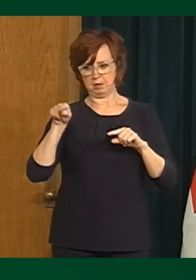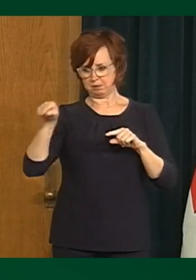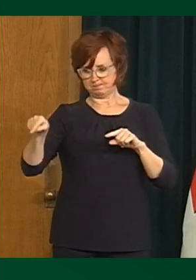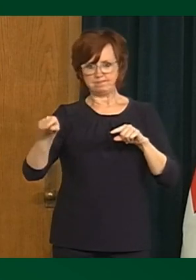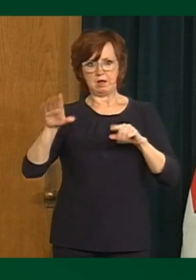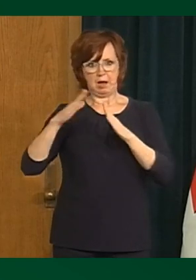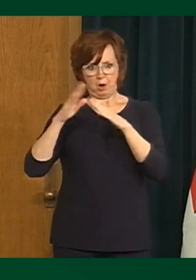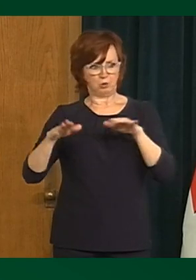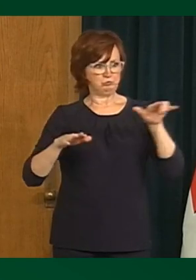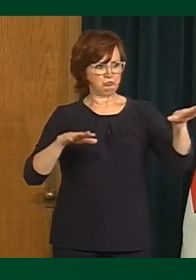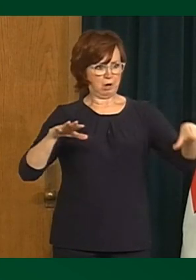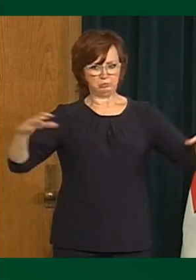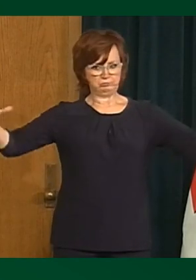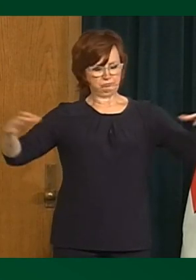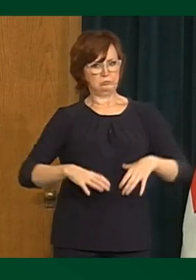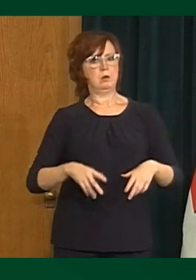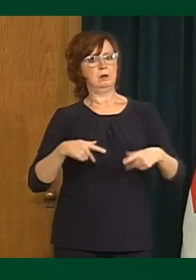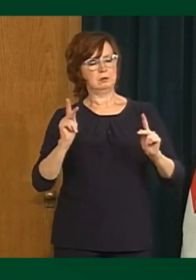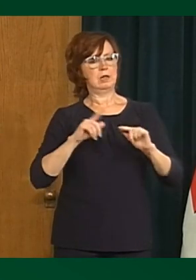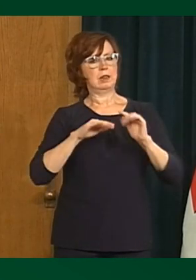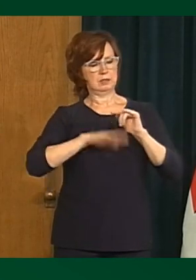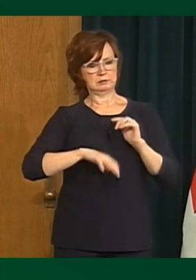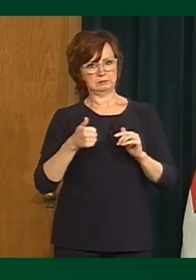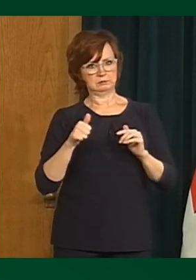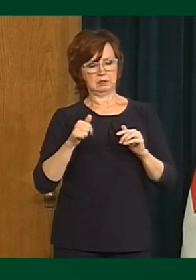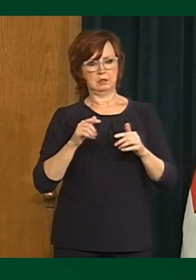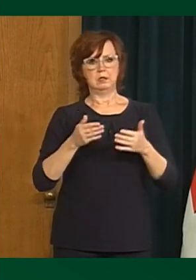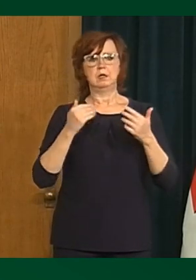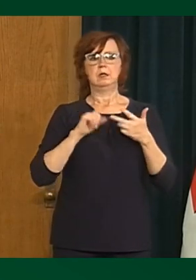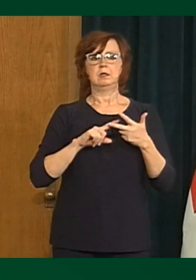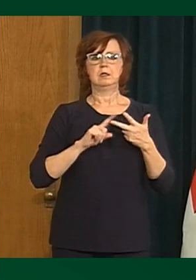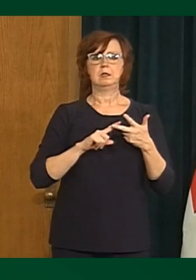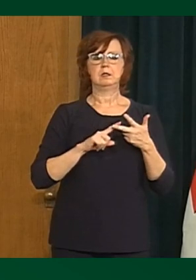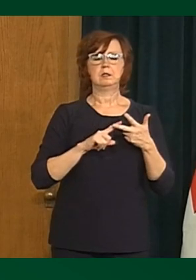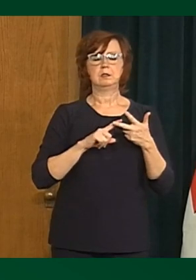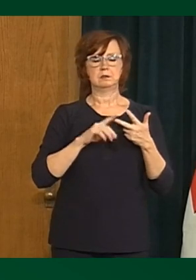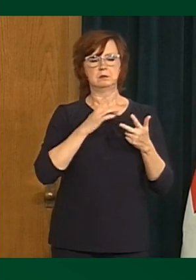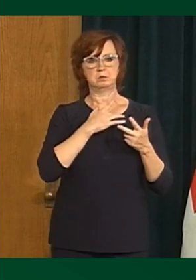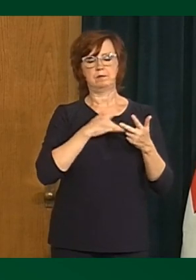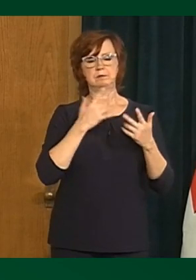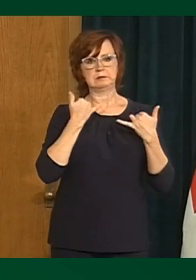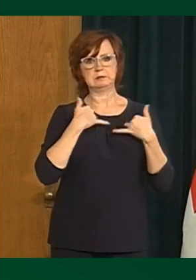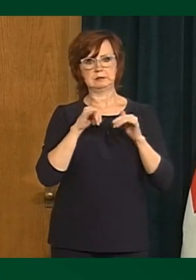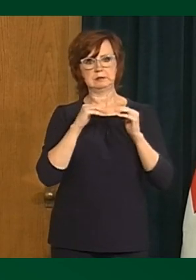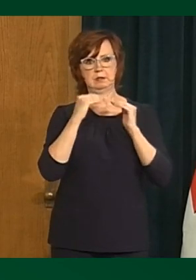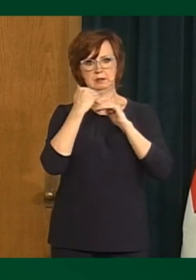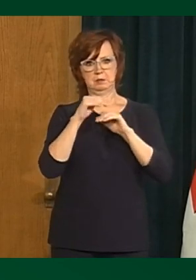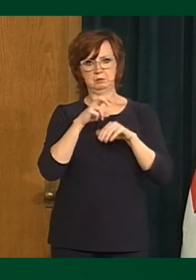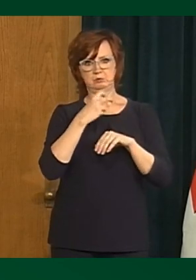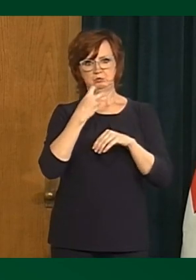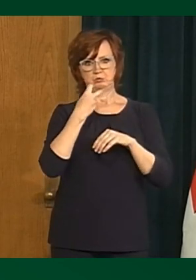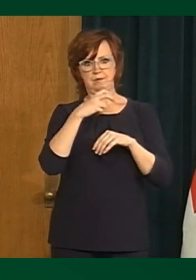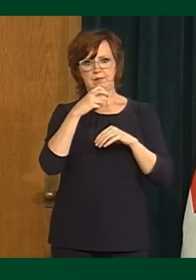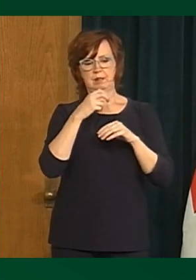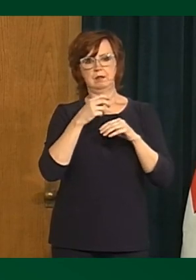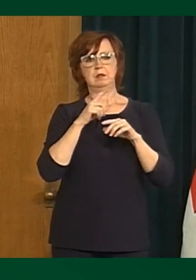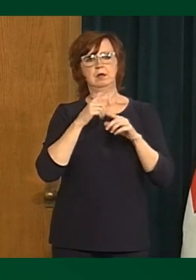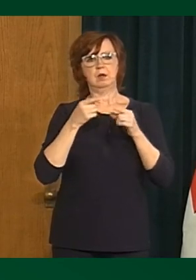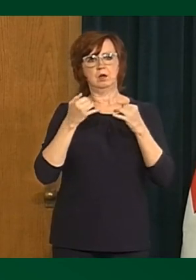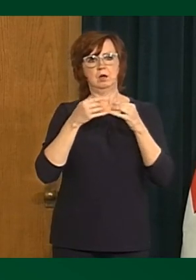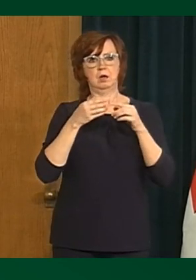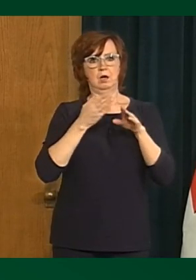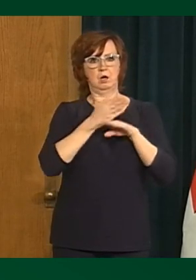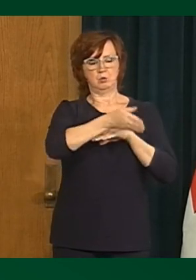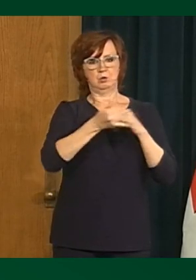all provinces, including Saskatchewan, we don't recommend unnecessary travel between provinces either. Obviously,